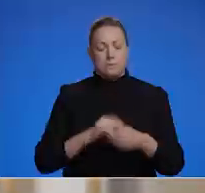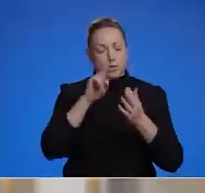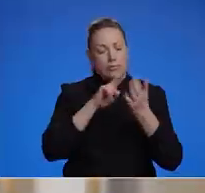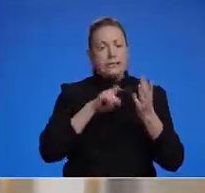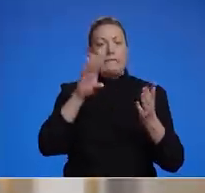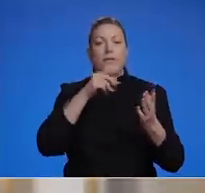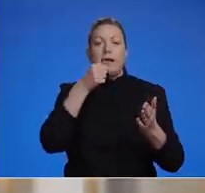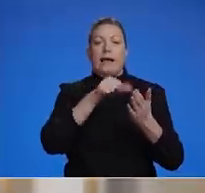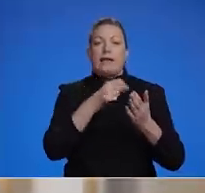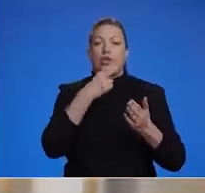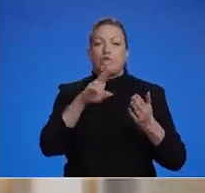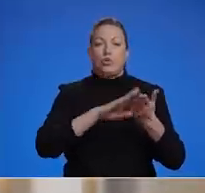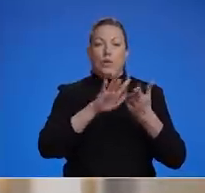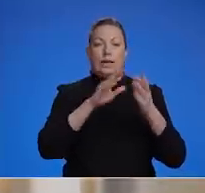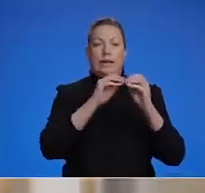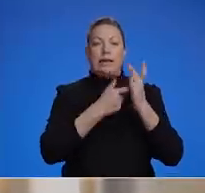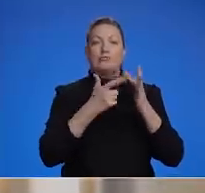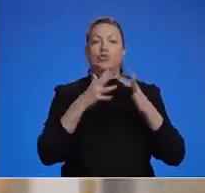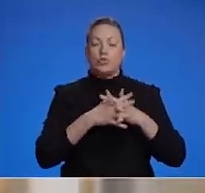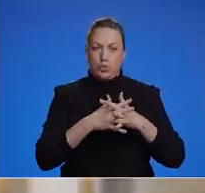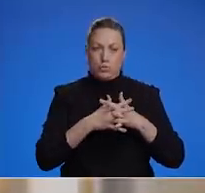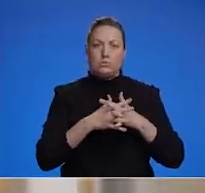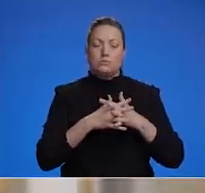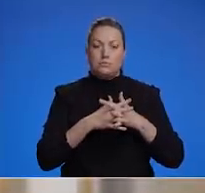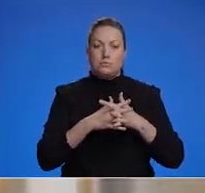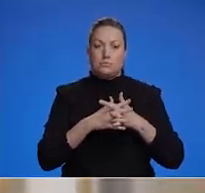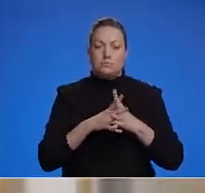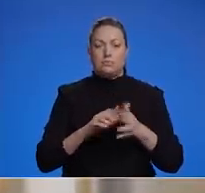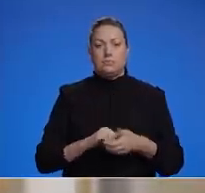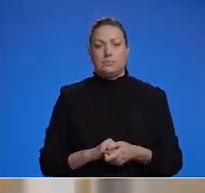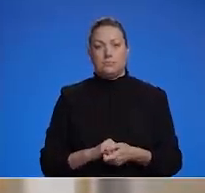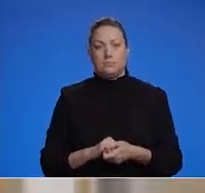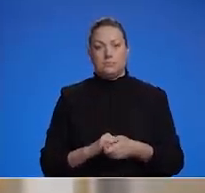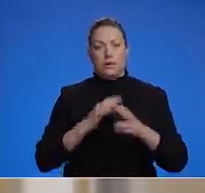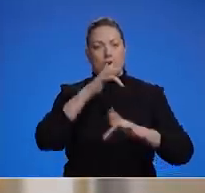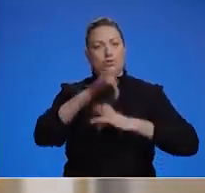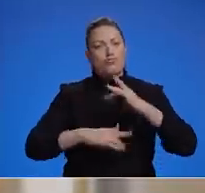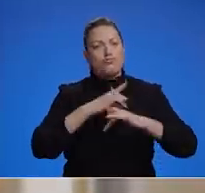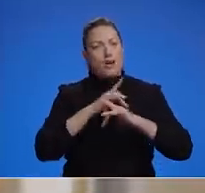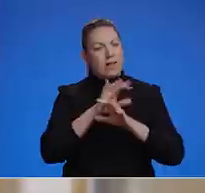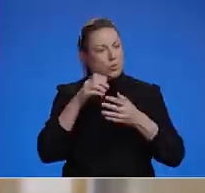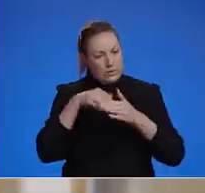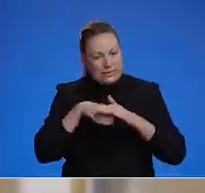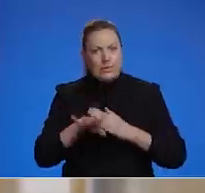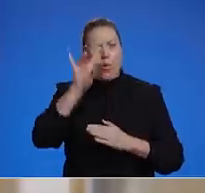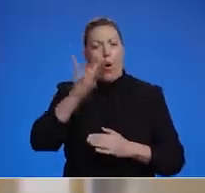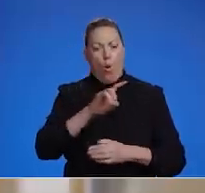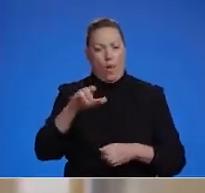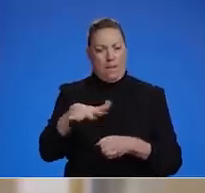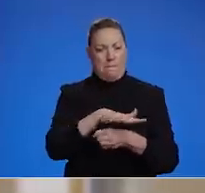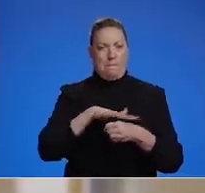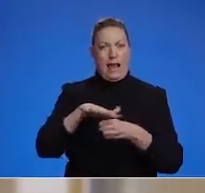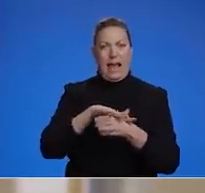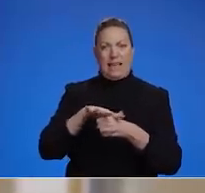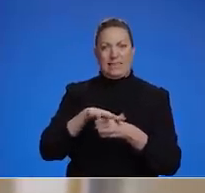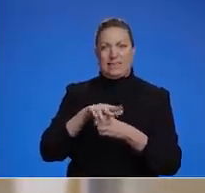A reading from the letter to the Hebrews. It is not as though Christ had entered a man-made sanctuary, which was only modeled